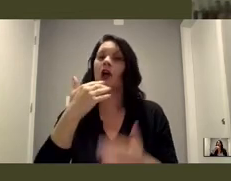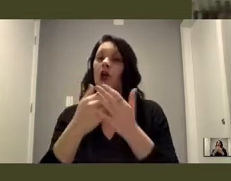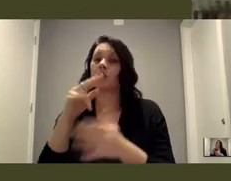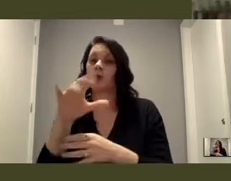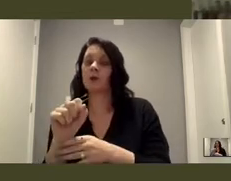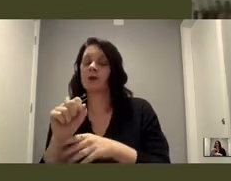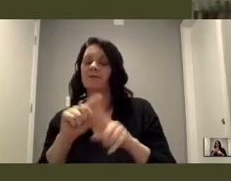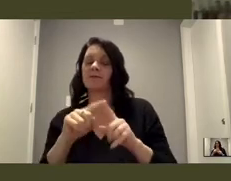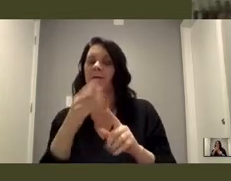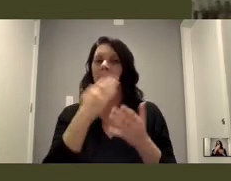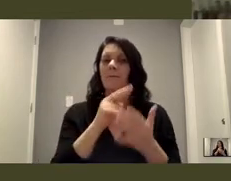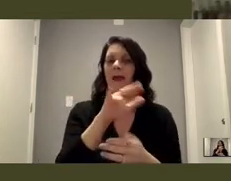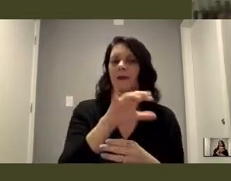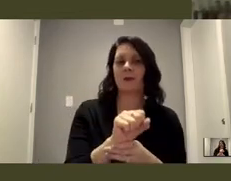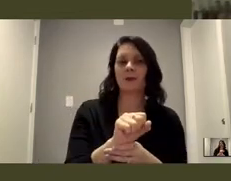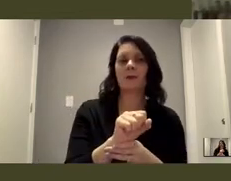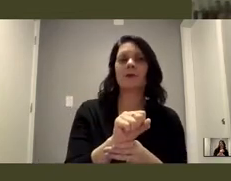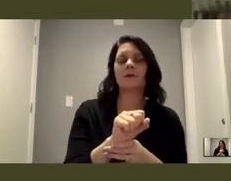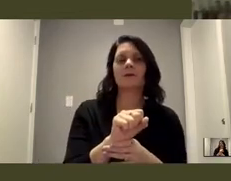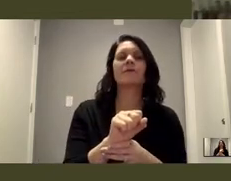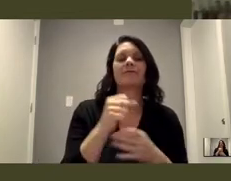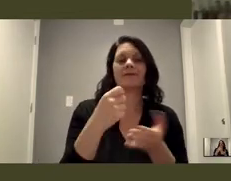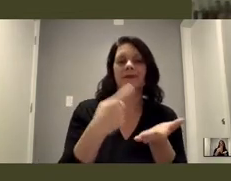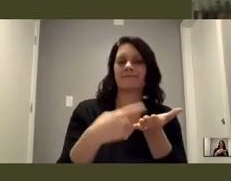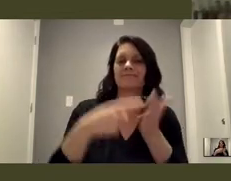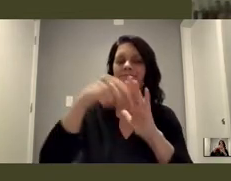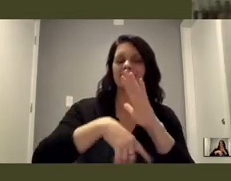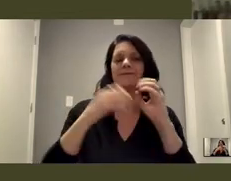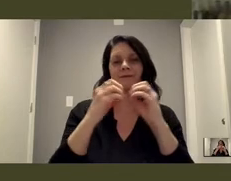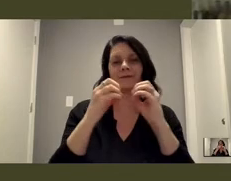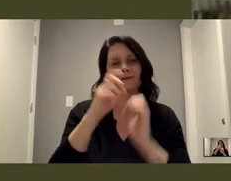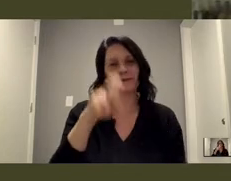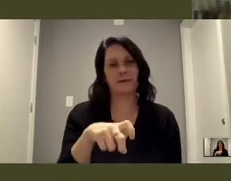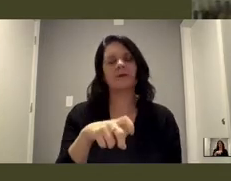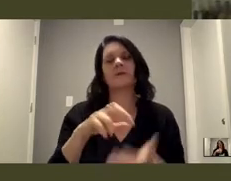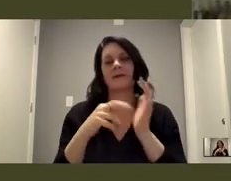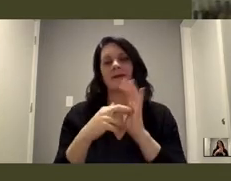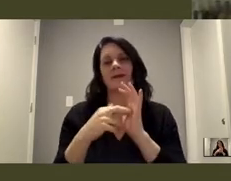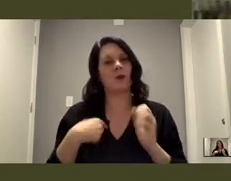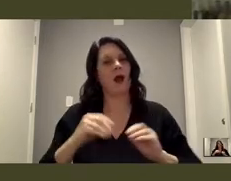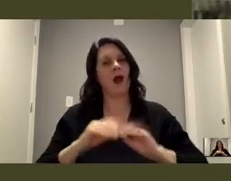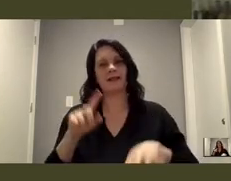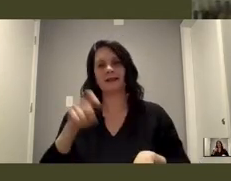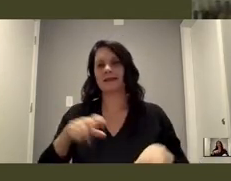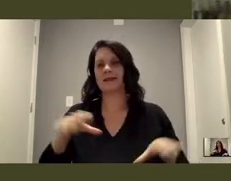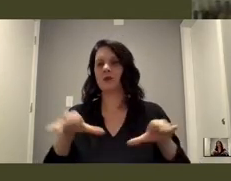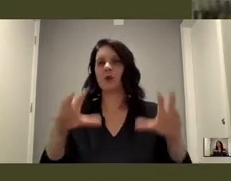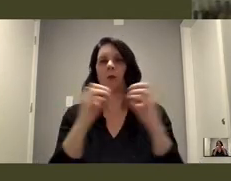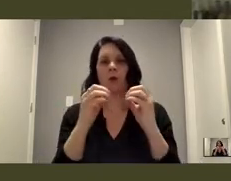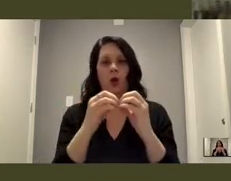sufficient. So we clearly need to do more. Where do we need to do more?